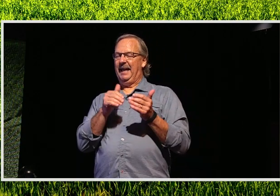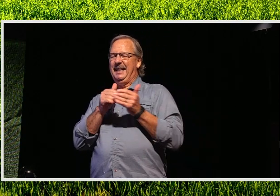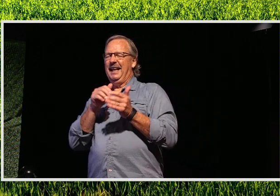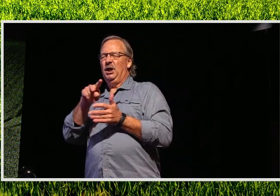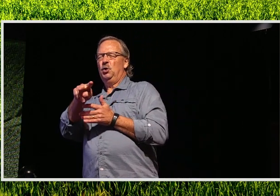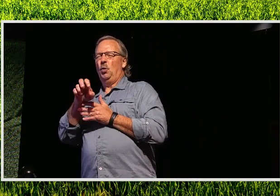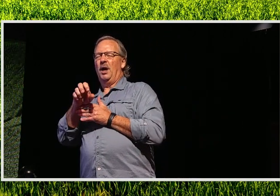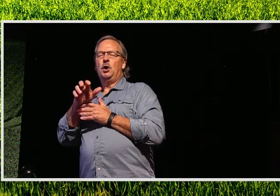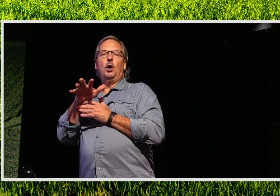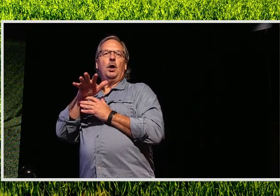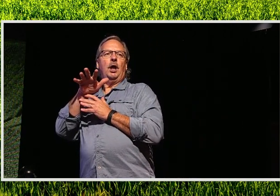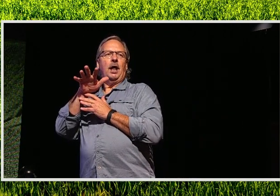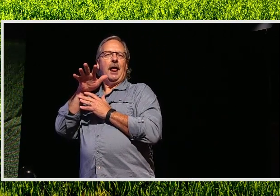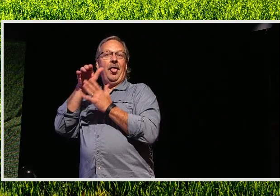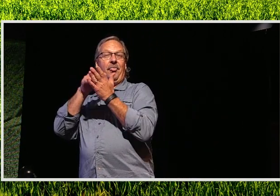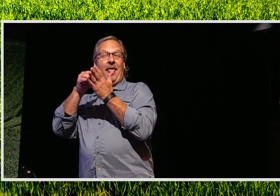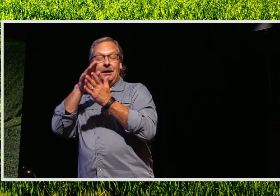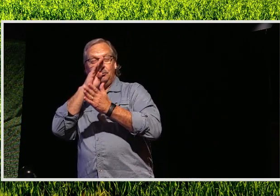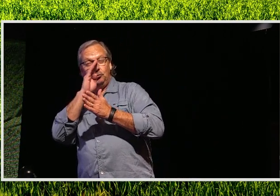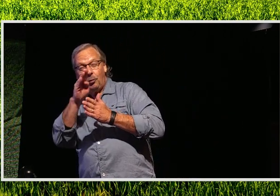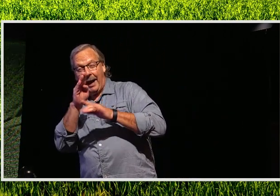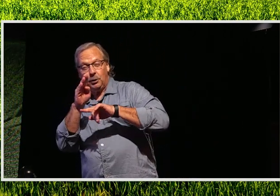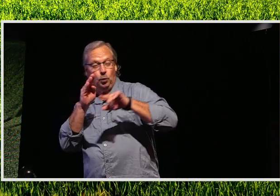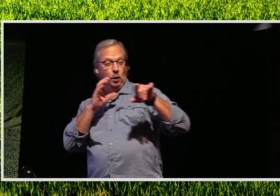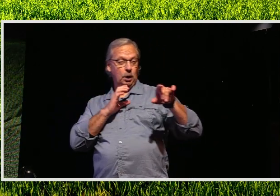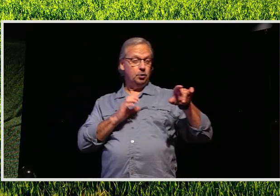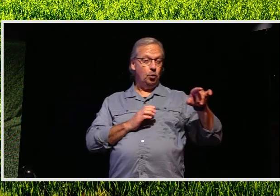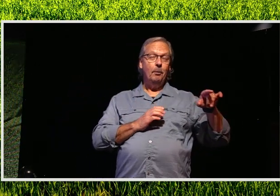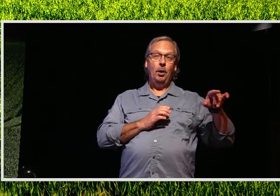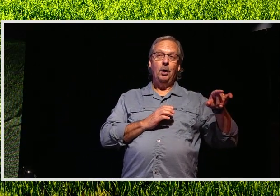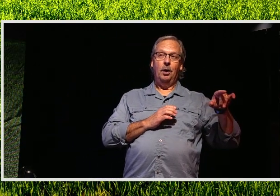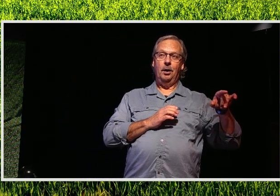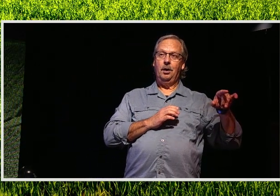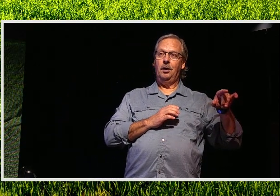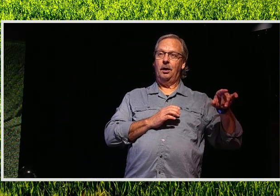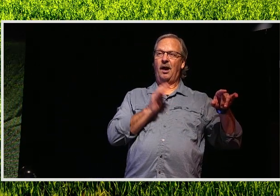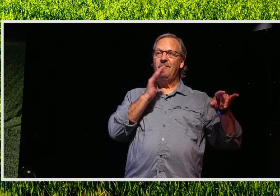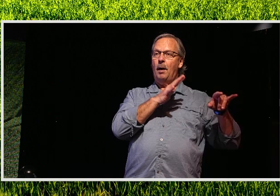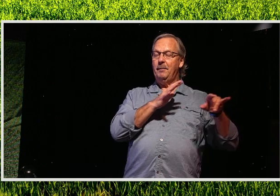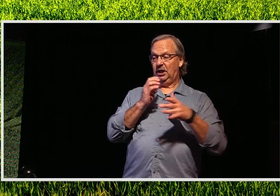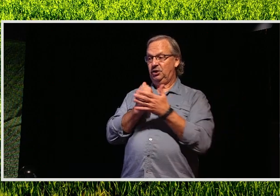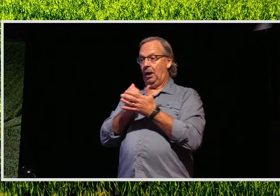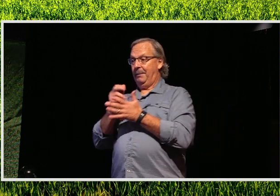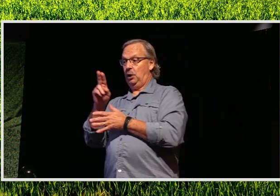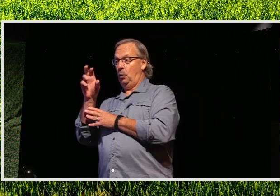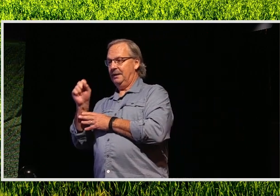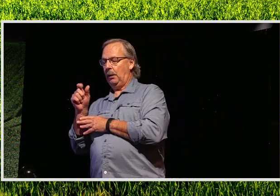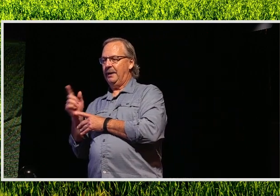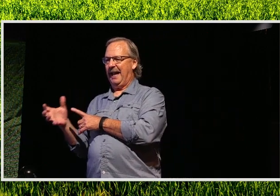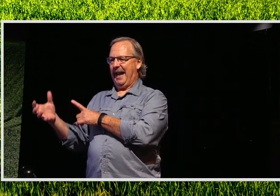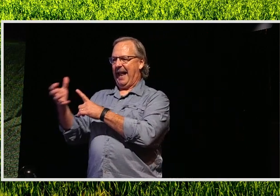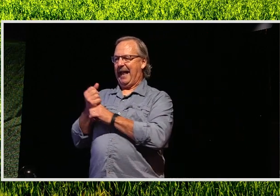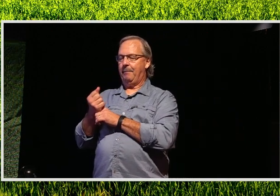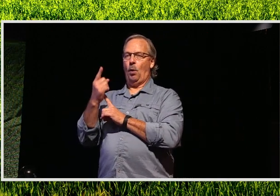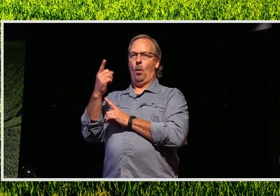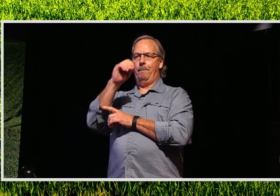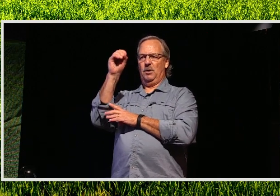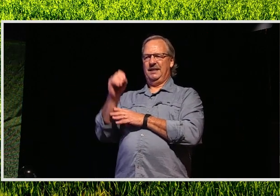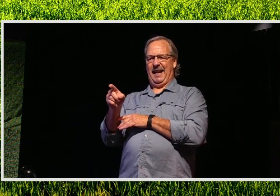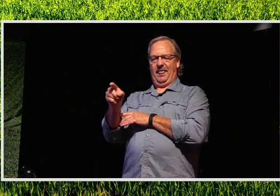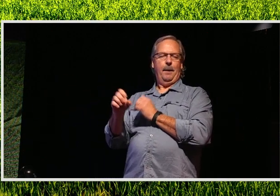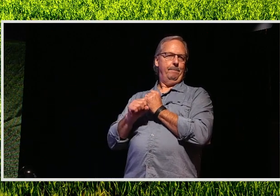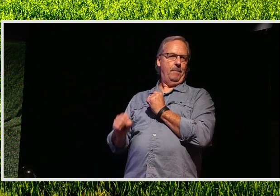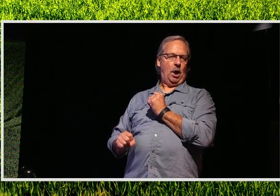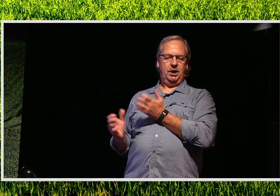200,000 direct-to-consumer farmers and small butcher shops in the United States, we only need to capture 1% of this market